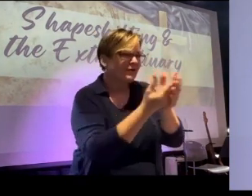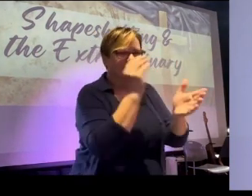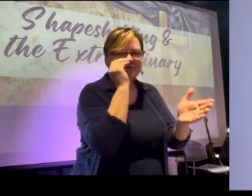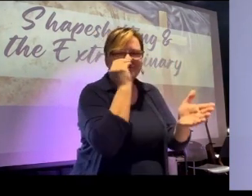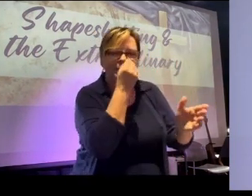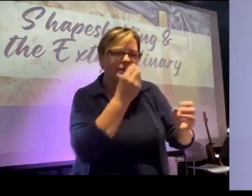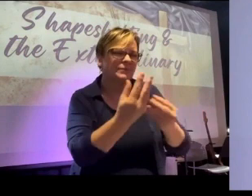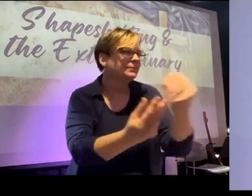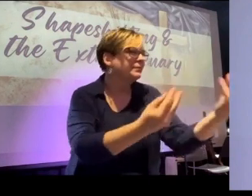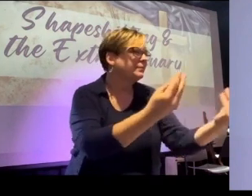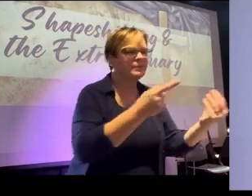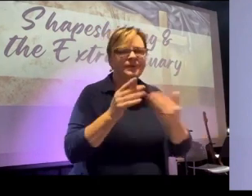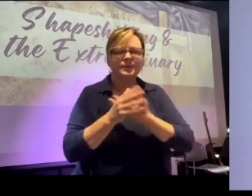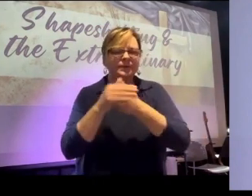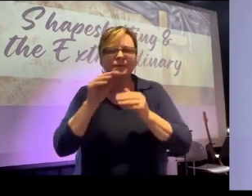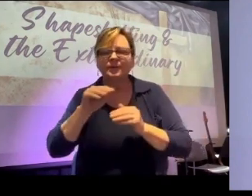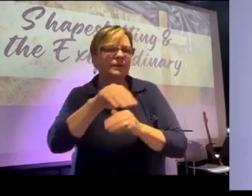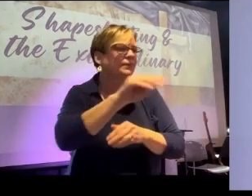tasting,